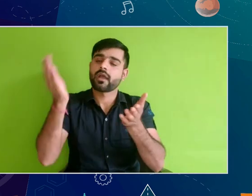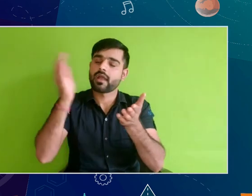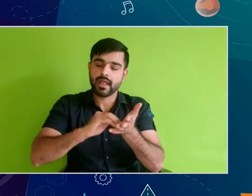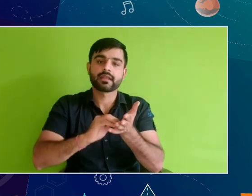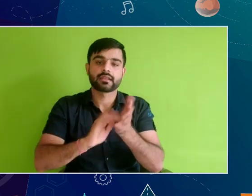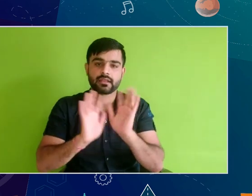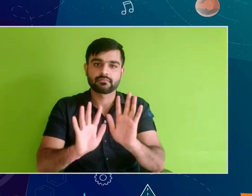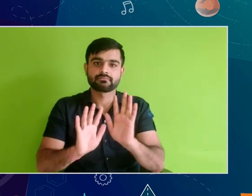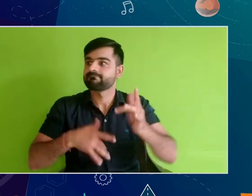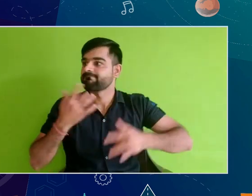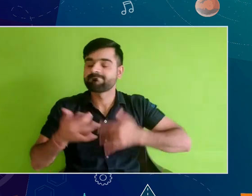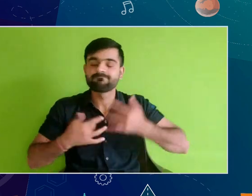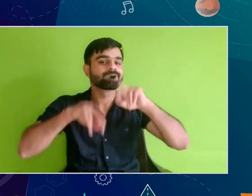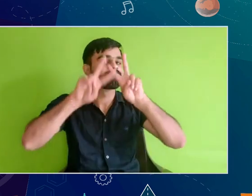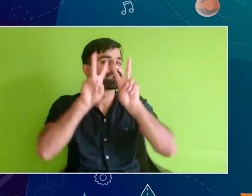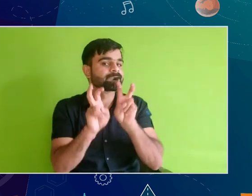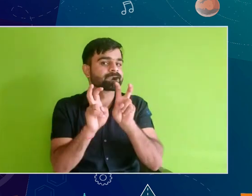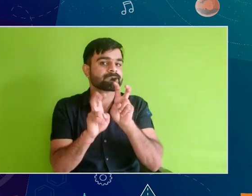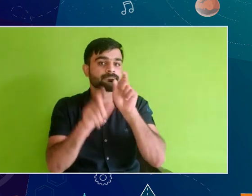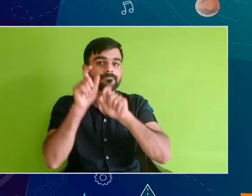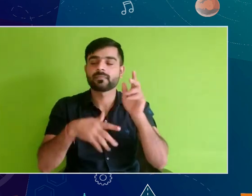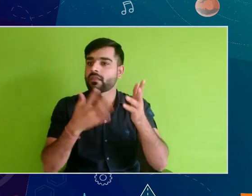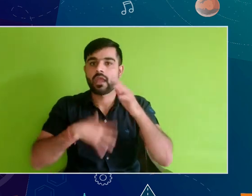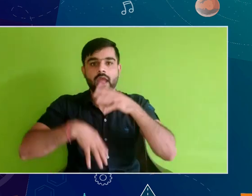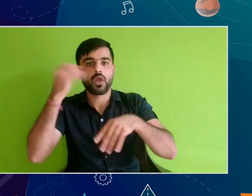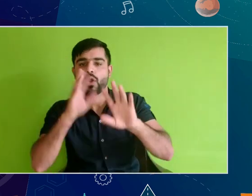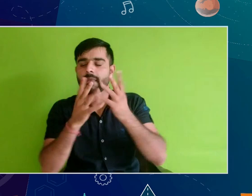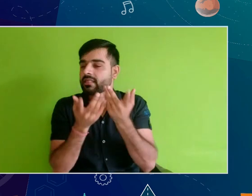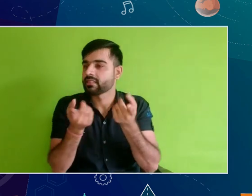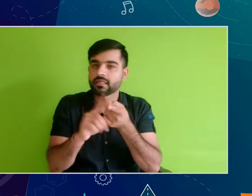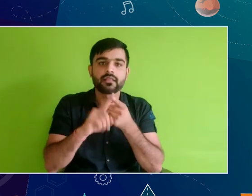session for our viewers. So don't go anywhere unnecessarily. Be at home and